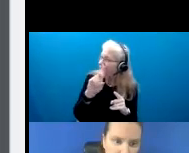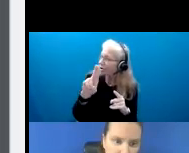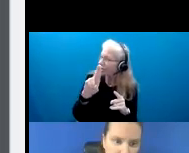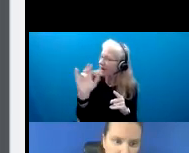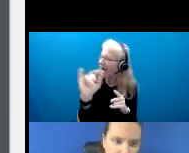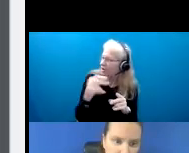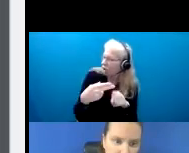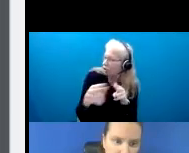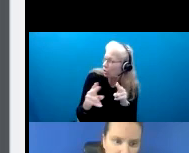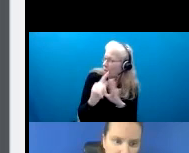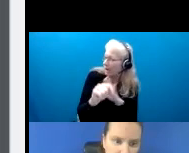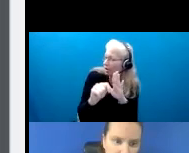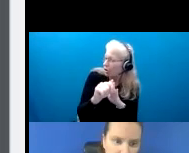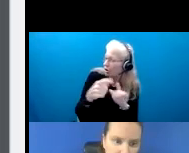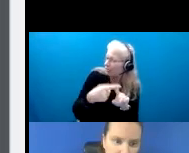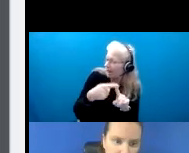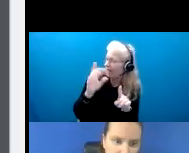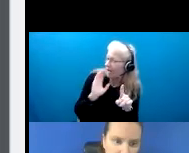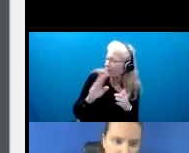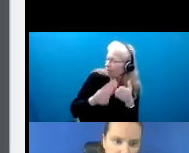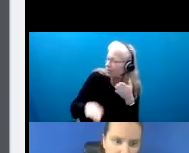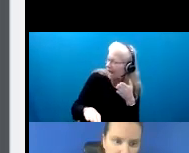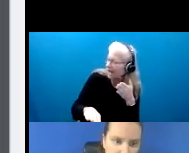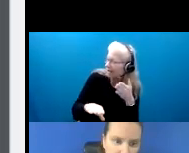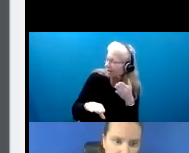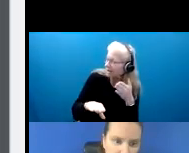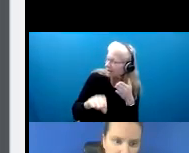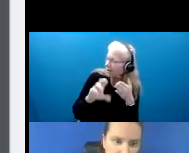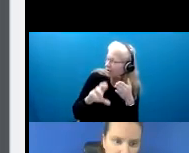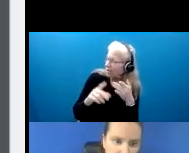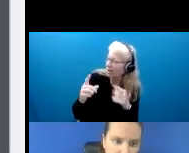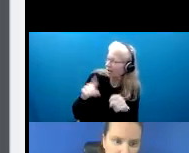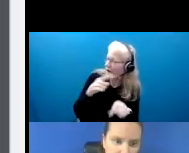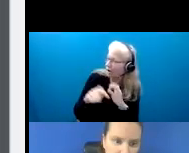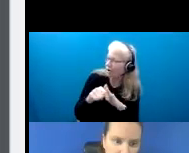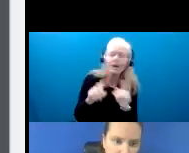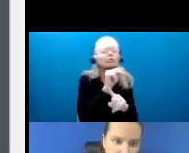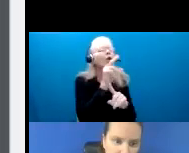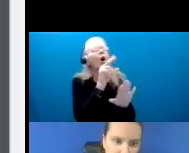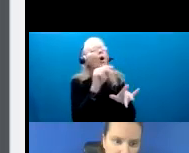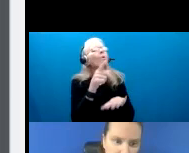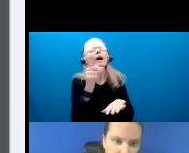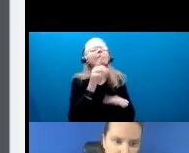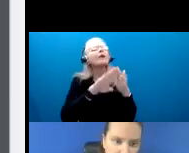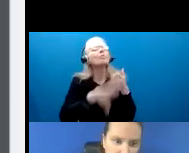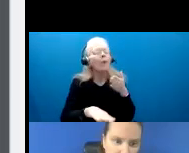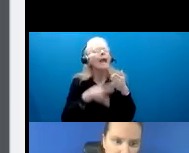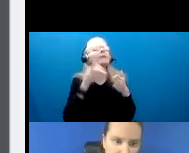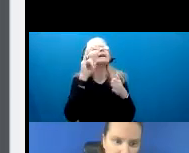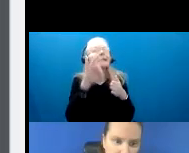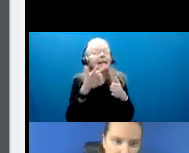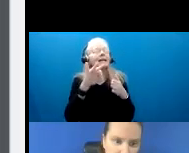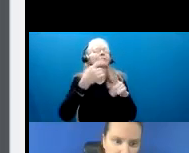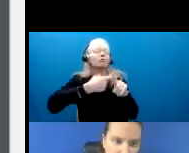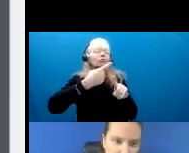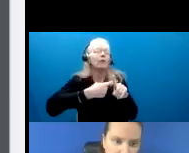rental? No. Like a VRBO, or as a long-term rental? They're waiving it if it's over 30 days. Yeah, that makes sense.